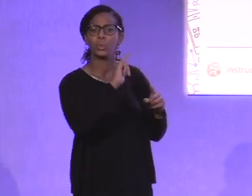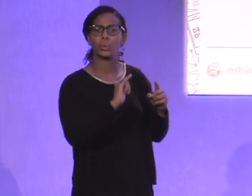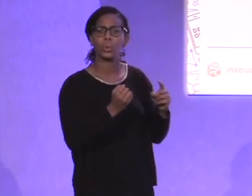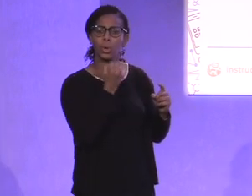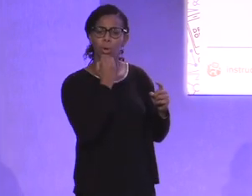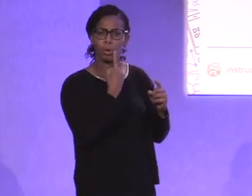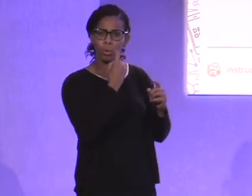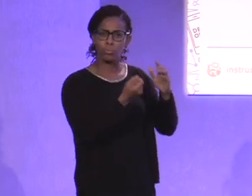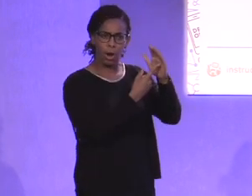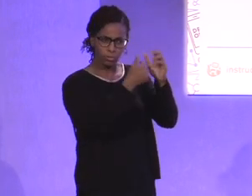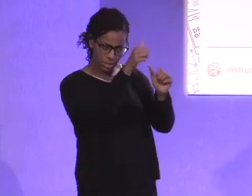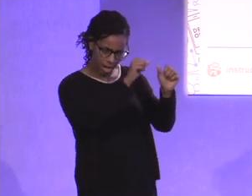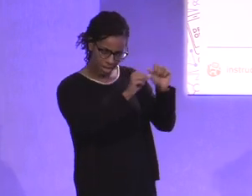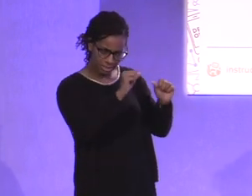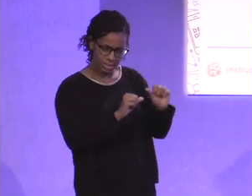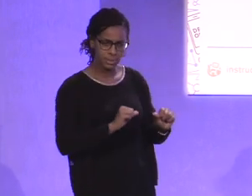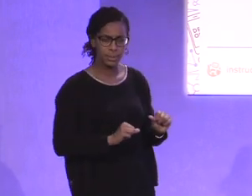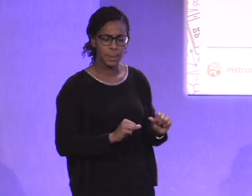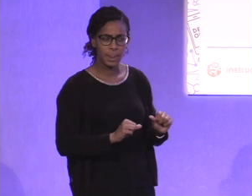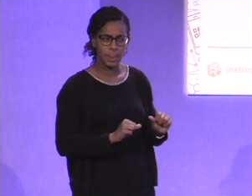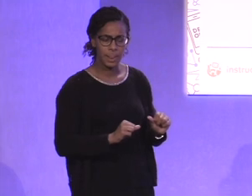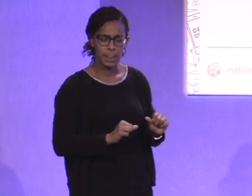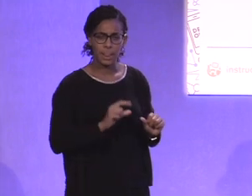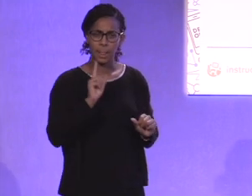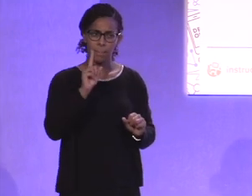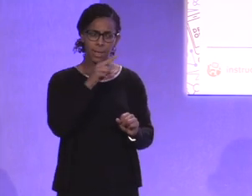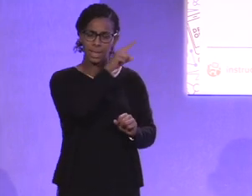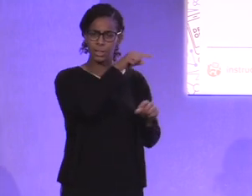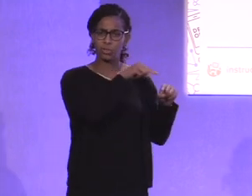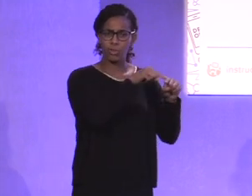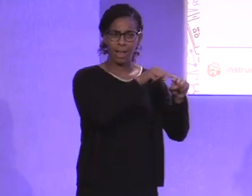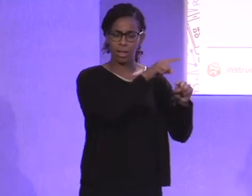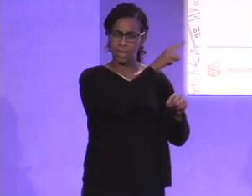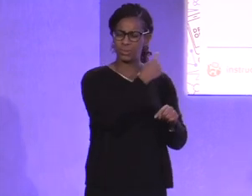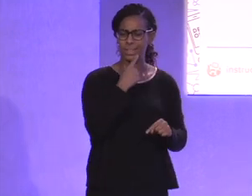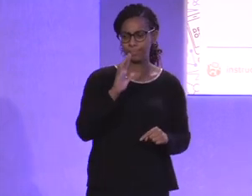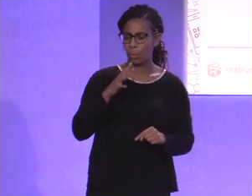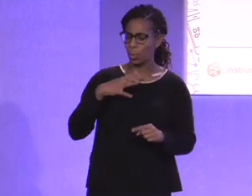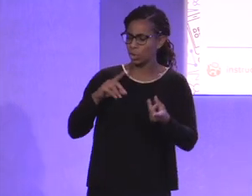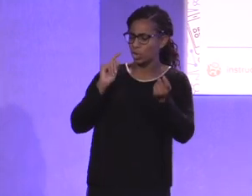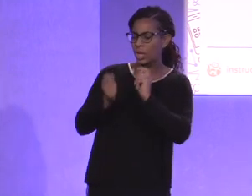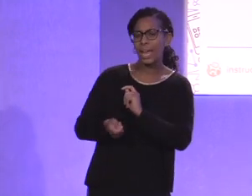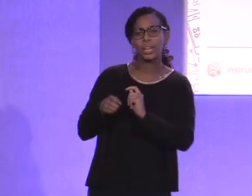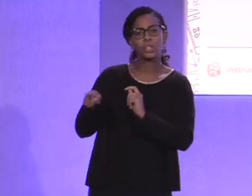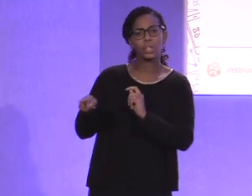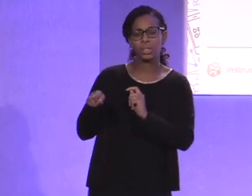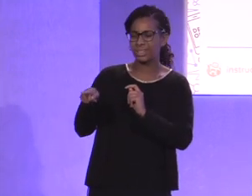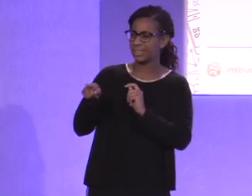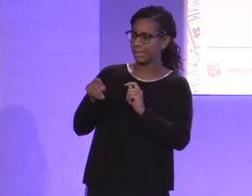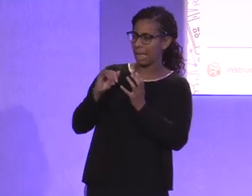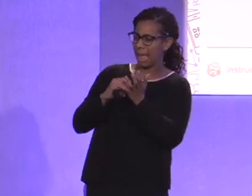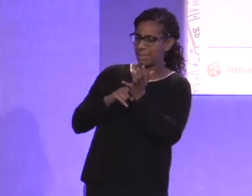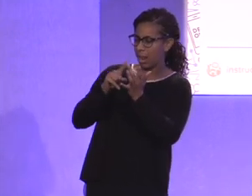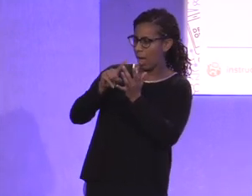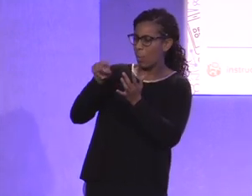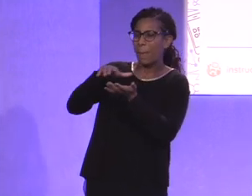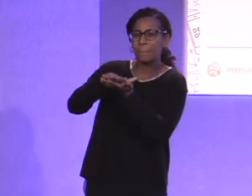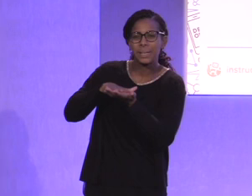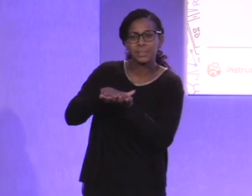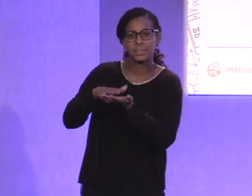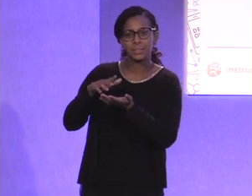from the PMs in Tracker saying, we want to change the definition of the SLI. We want to change the definition of what is an unhappy user